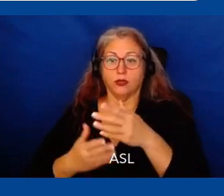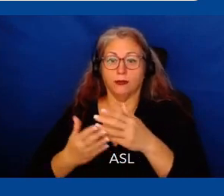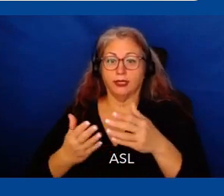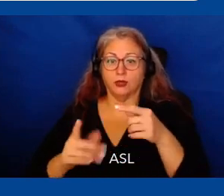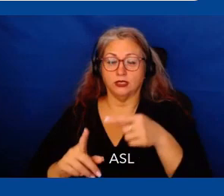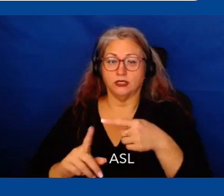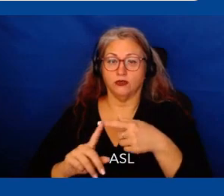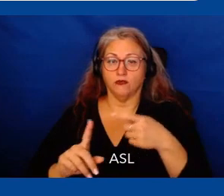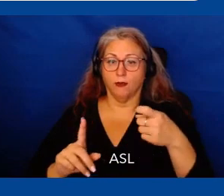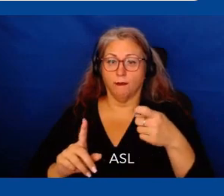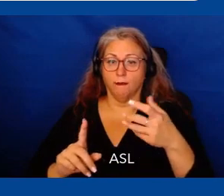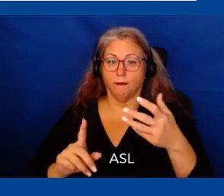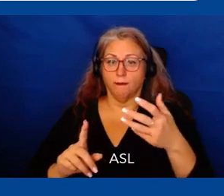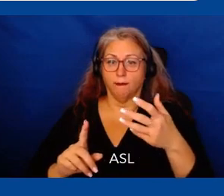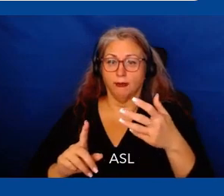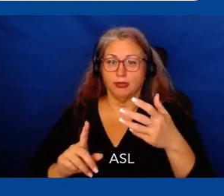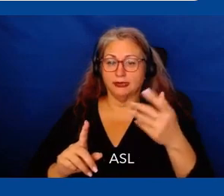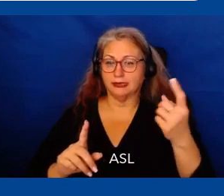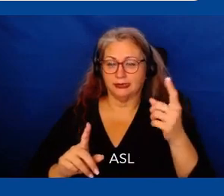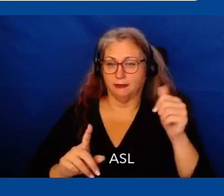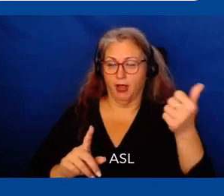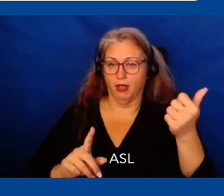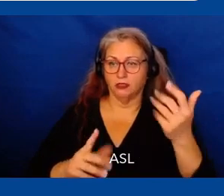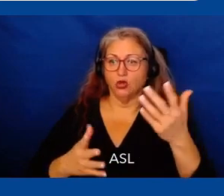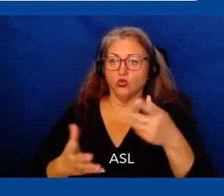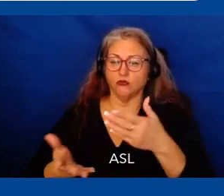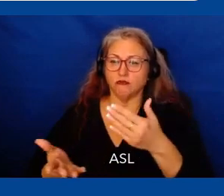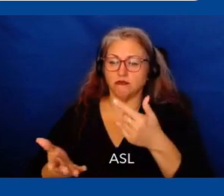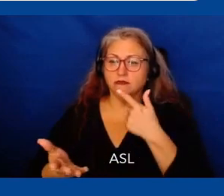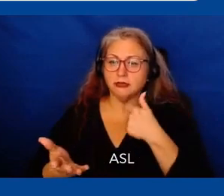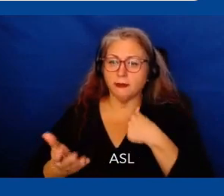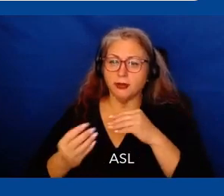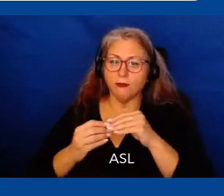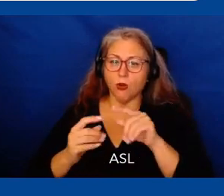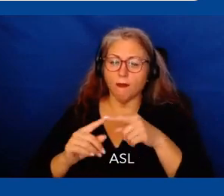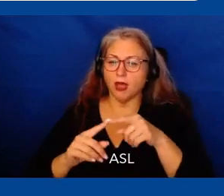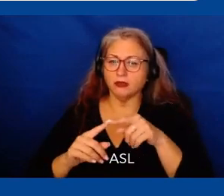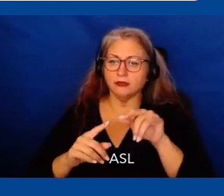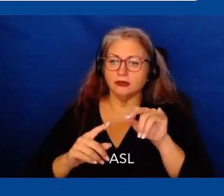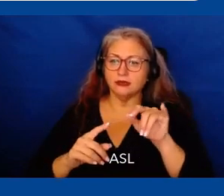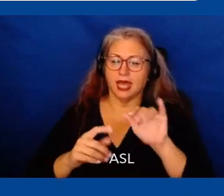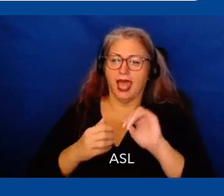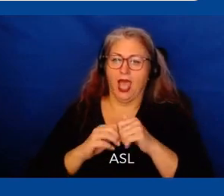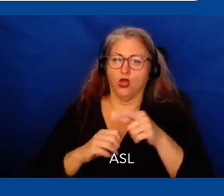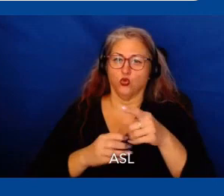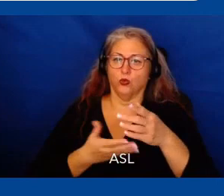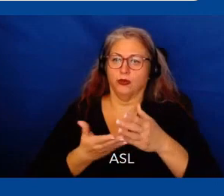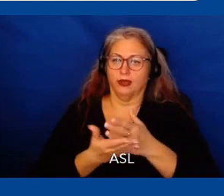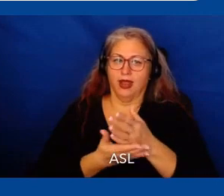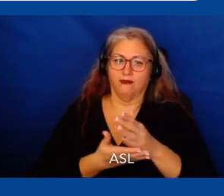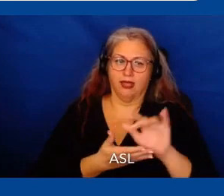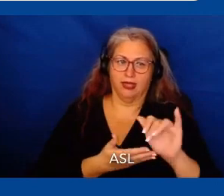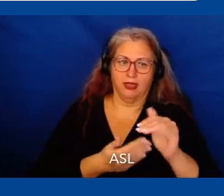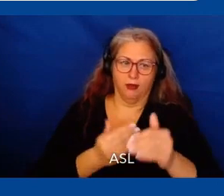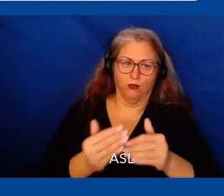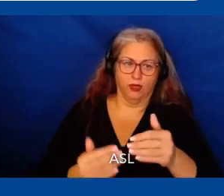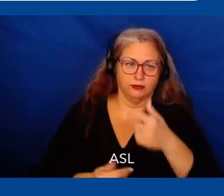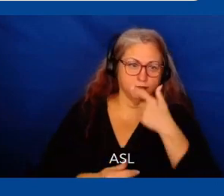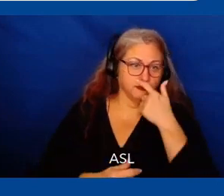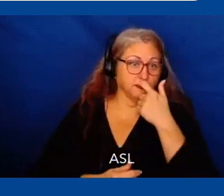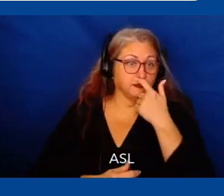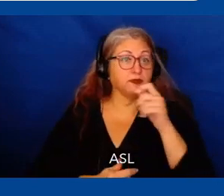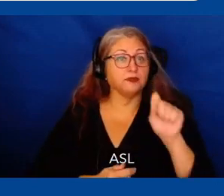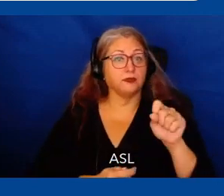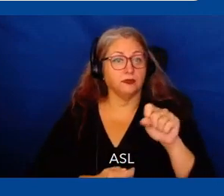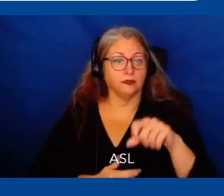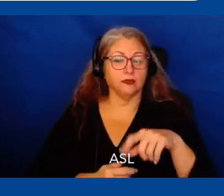were from someone else. So could you talk a little bit about how navigating that went? yeah. Well,